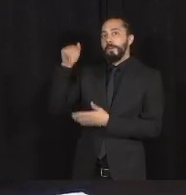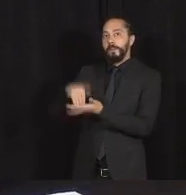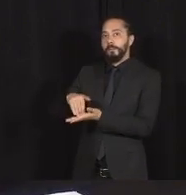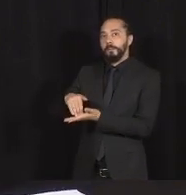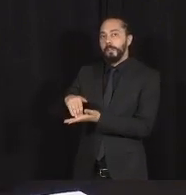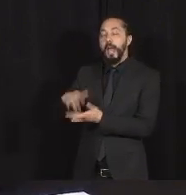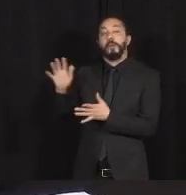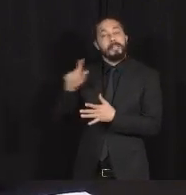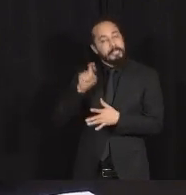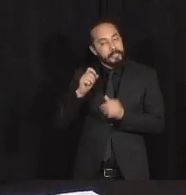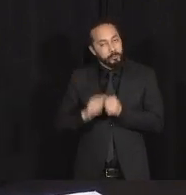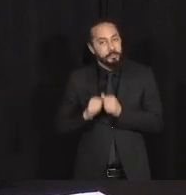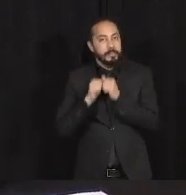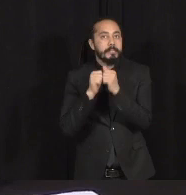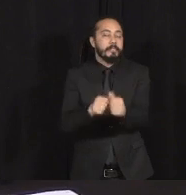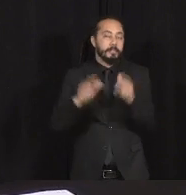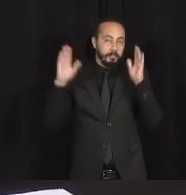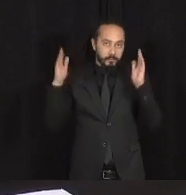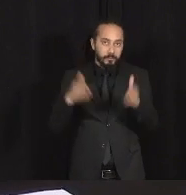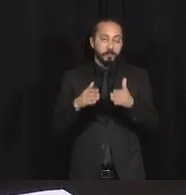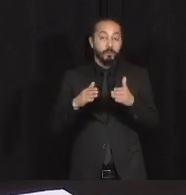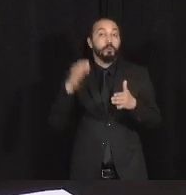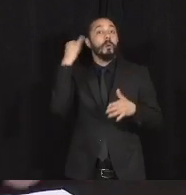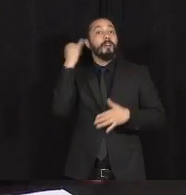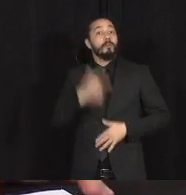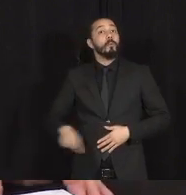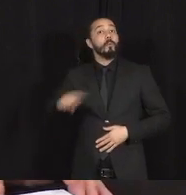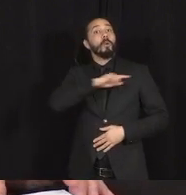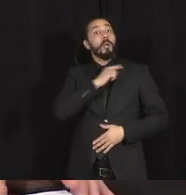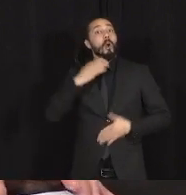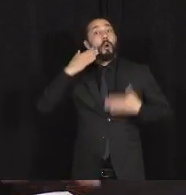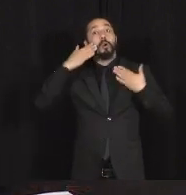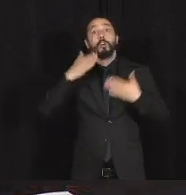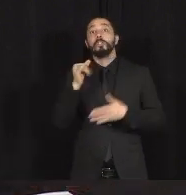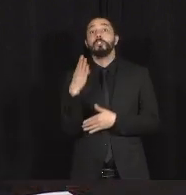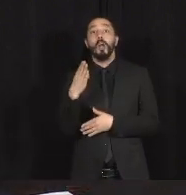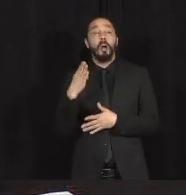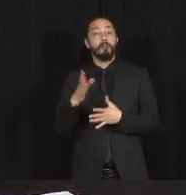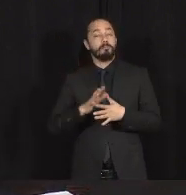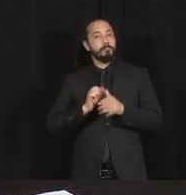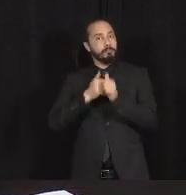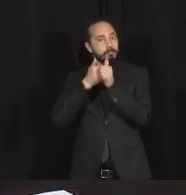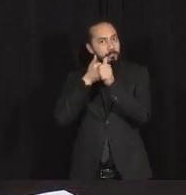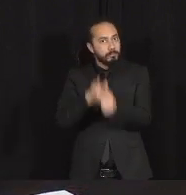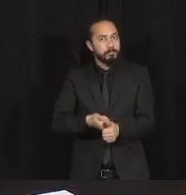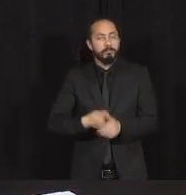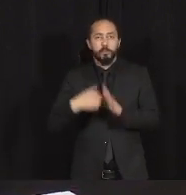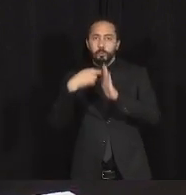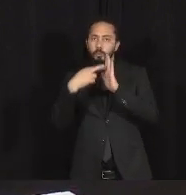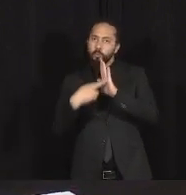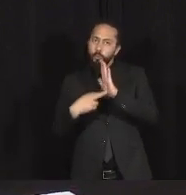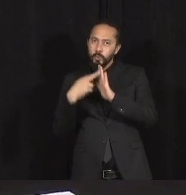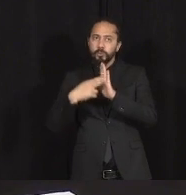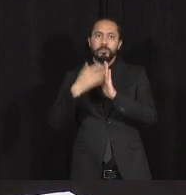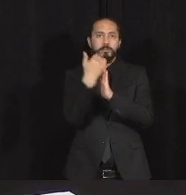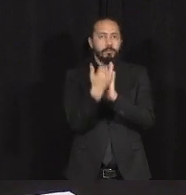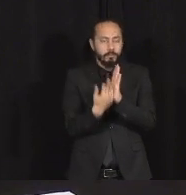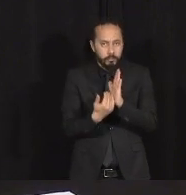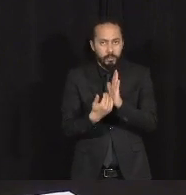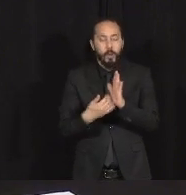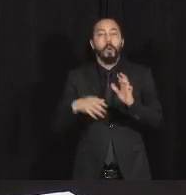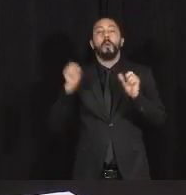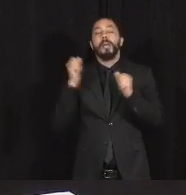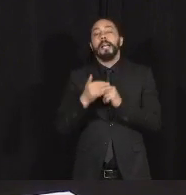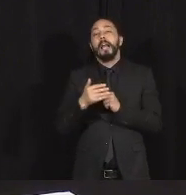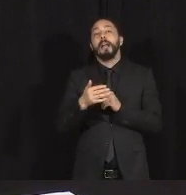good job, if we all stick to these measures, we can get an end result somewhere between